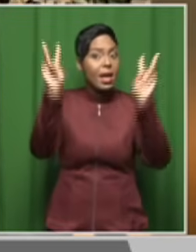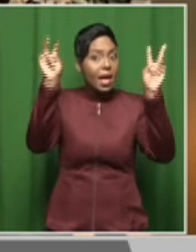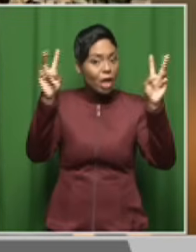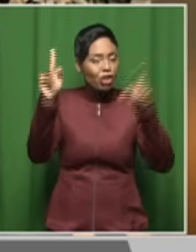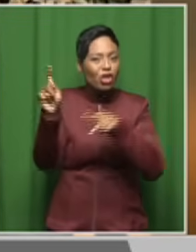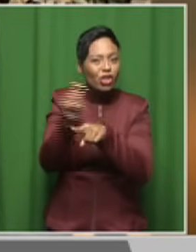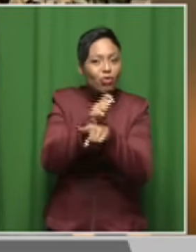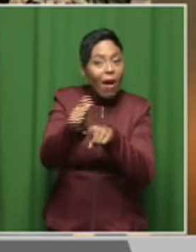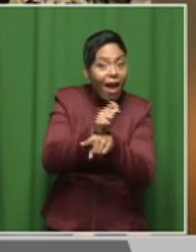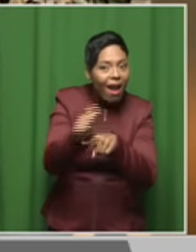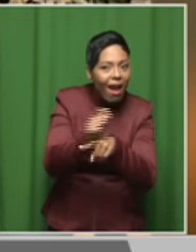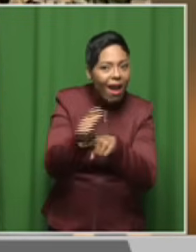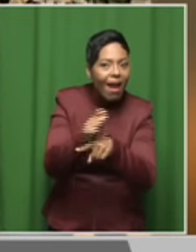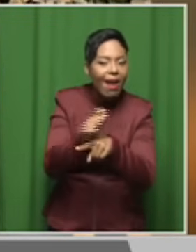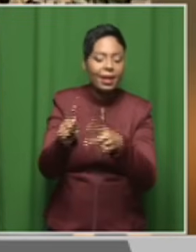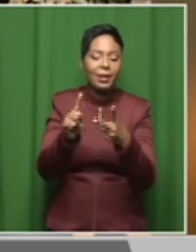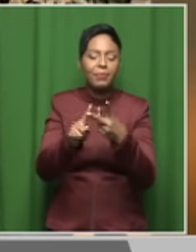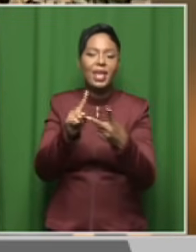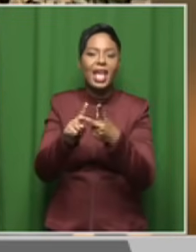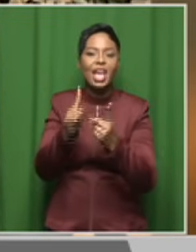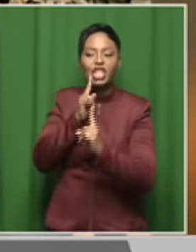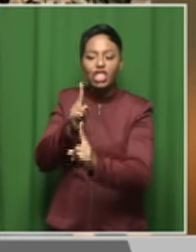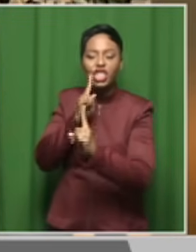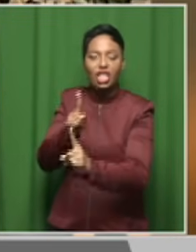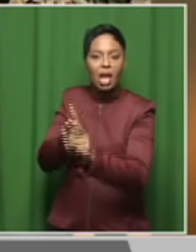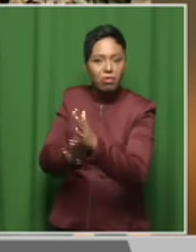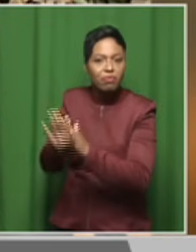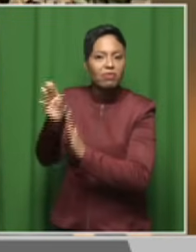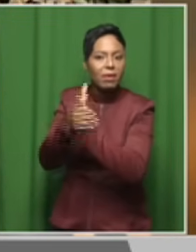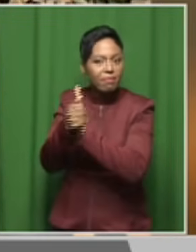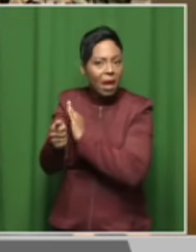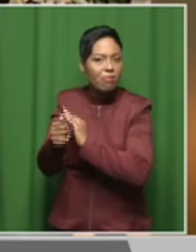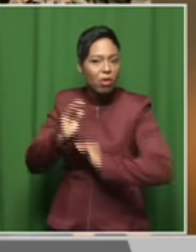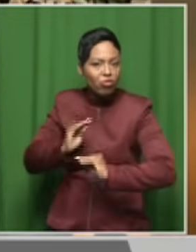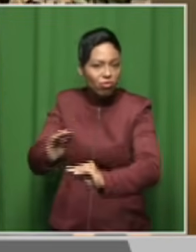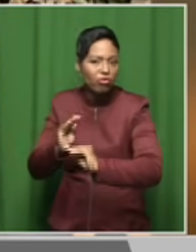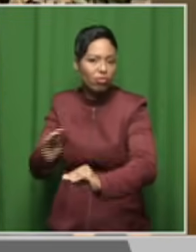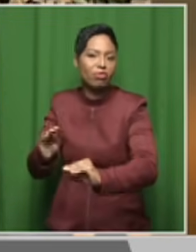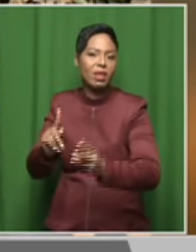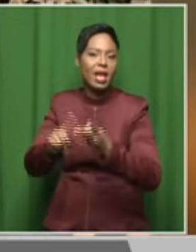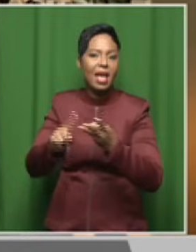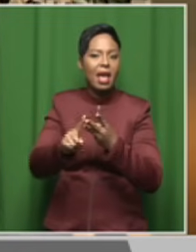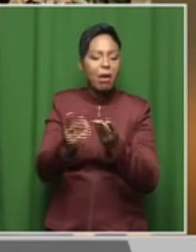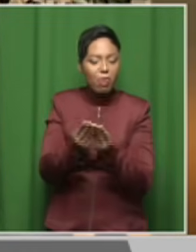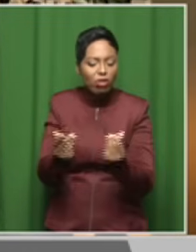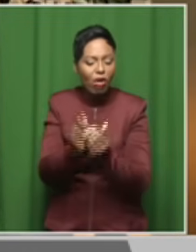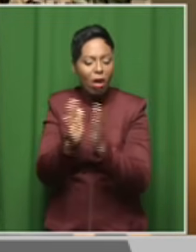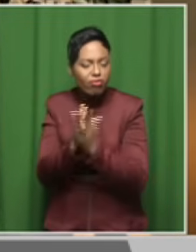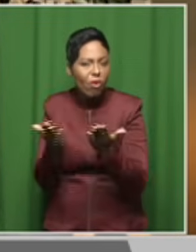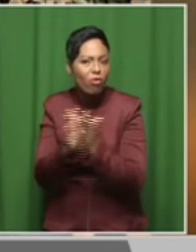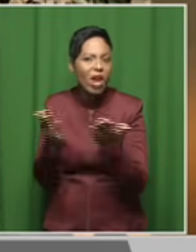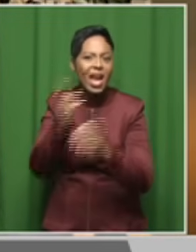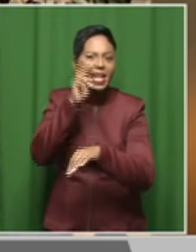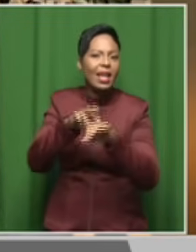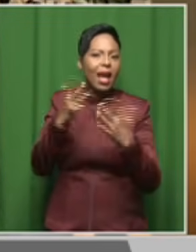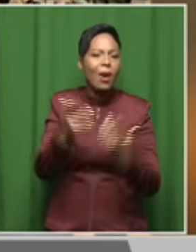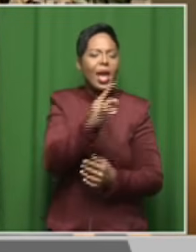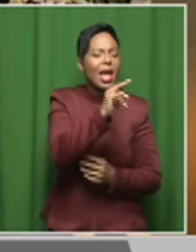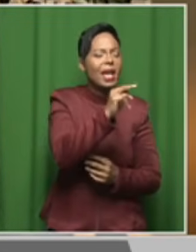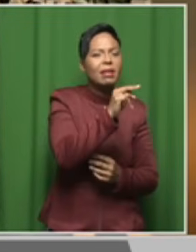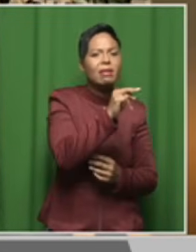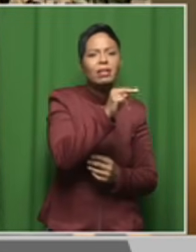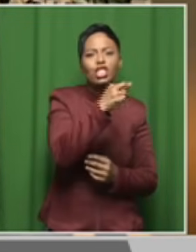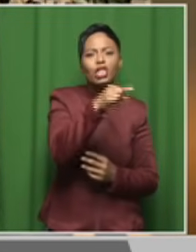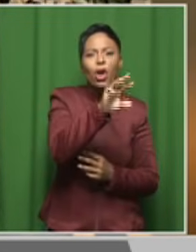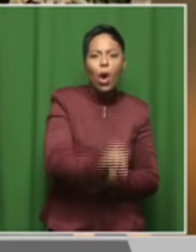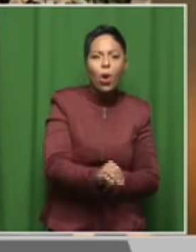training, the teacher and learner support materials that are needed. And you know, how are the NGOs faring in this space?